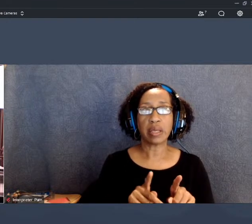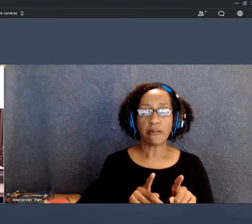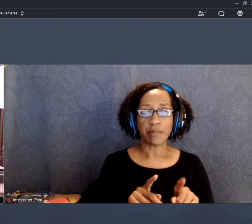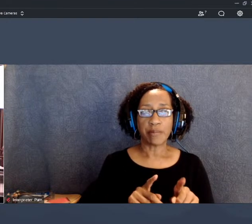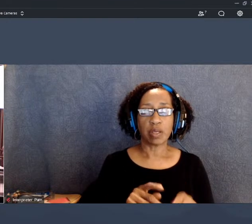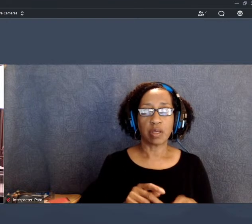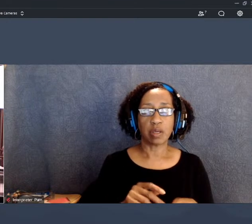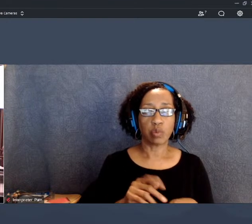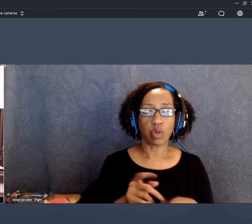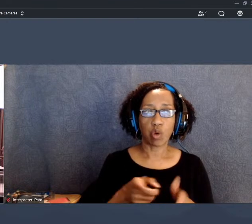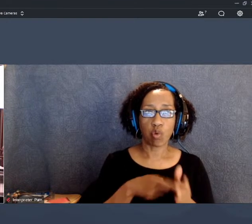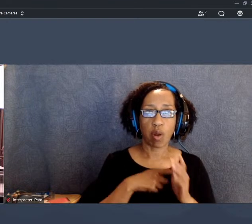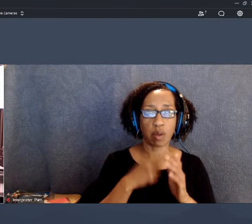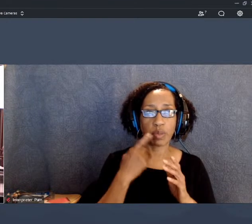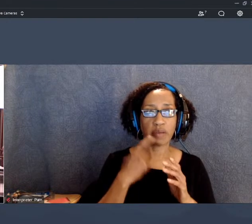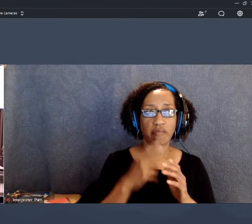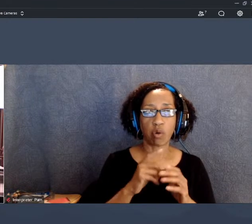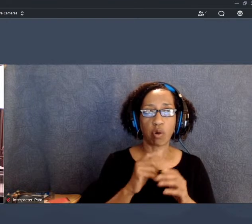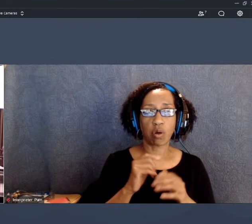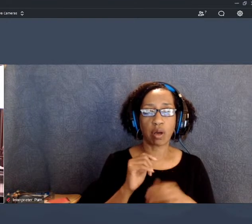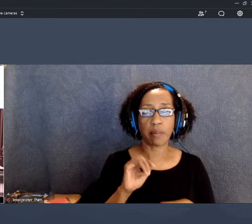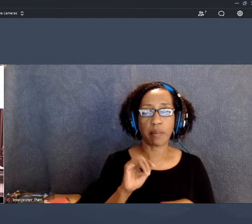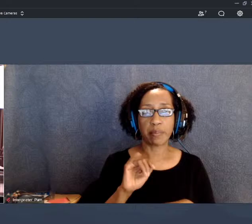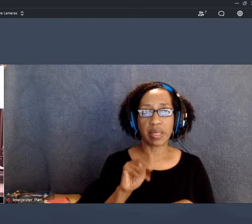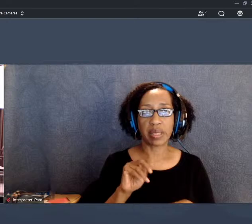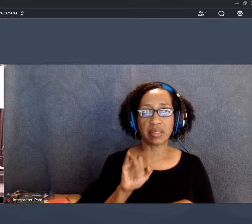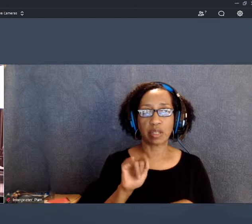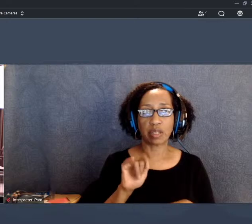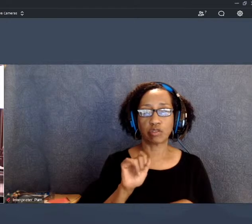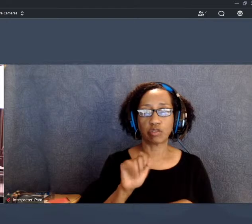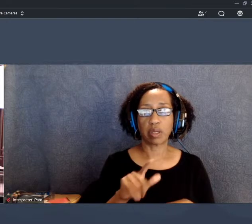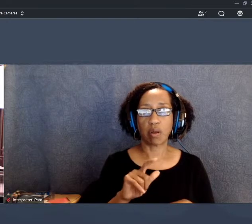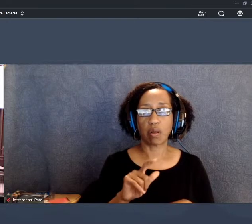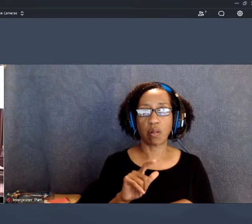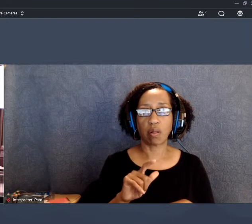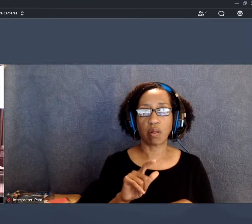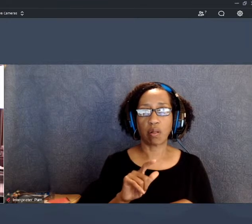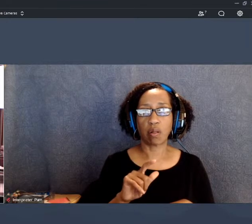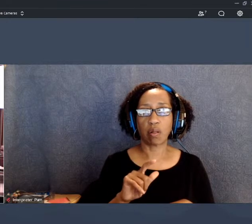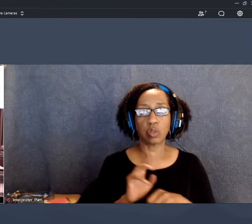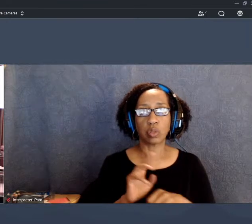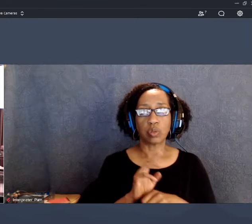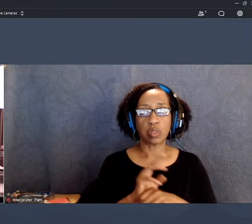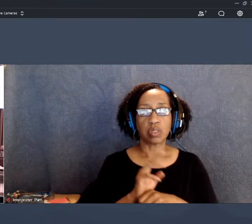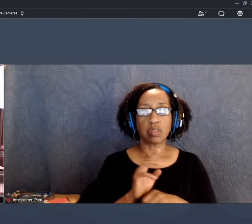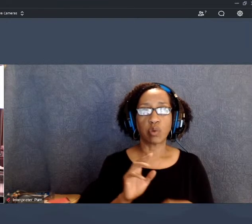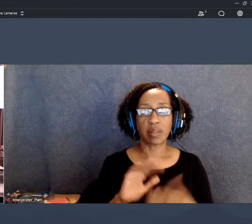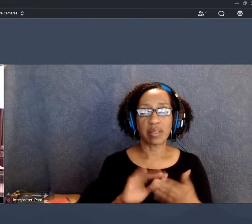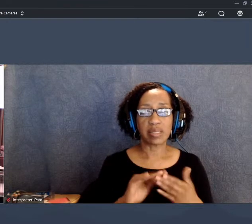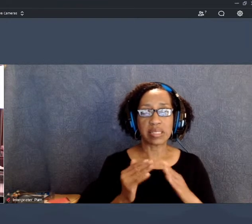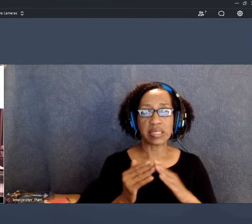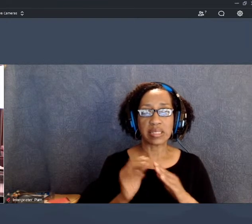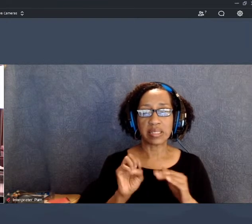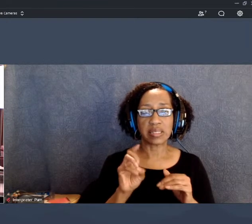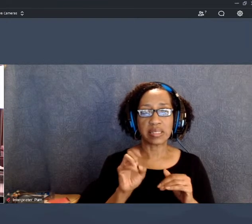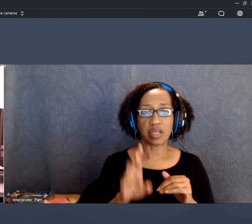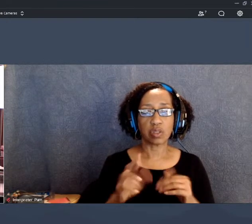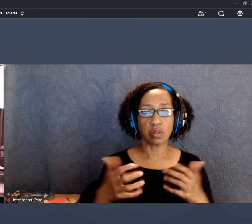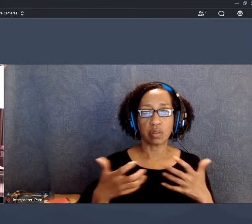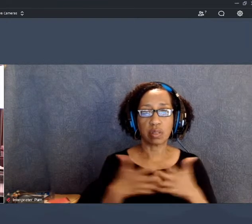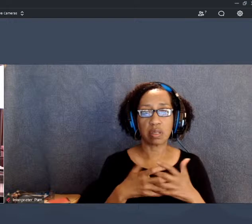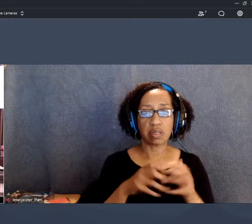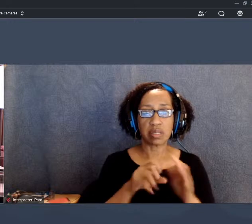requirements for industrial and other users of the city sewer system in accordance with federal and state